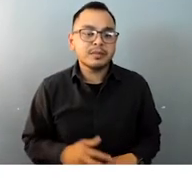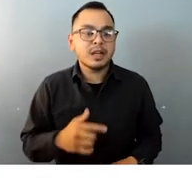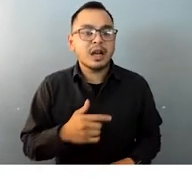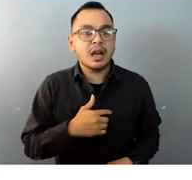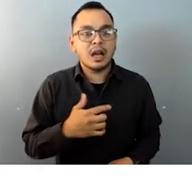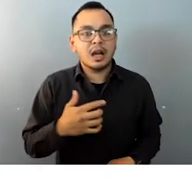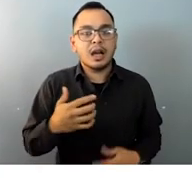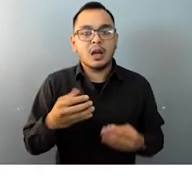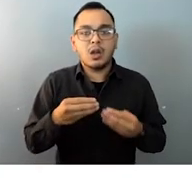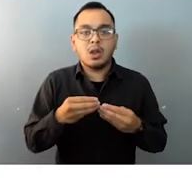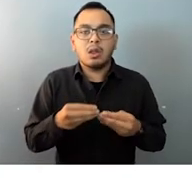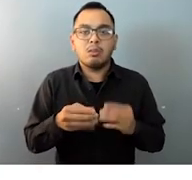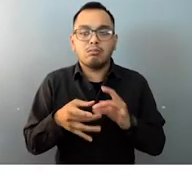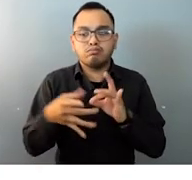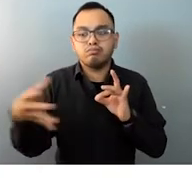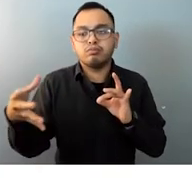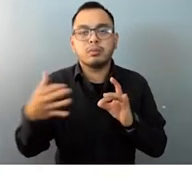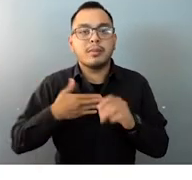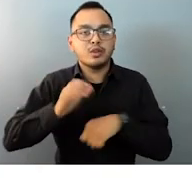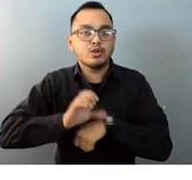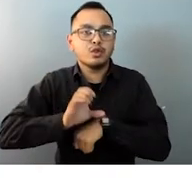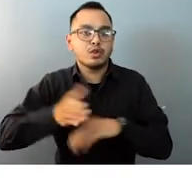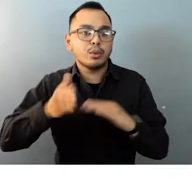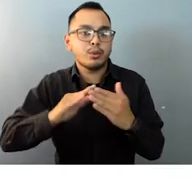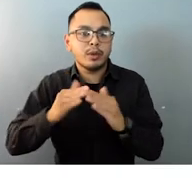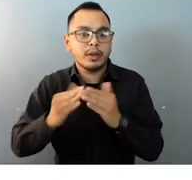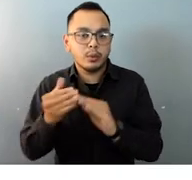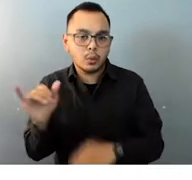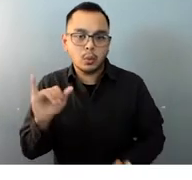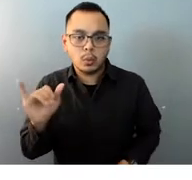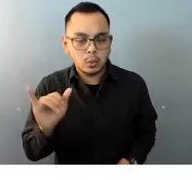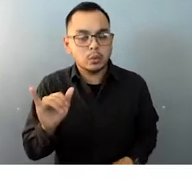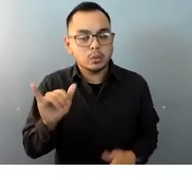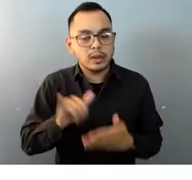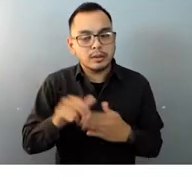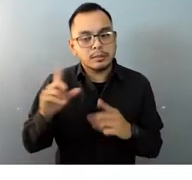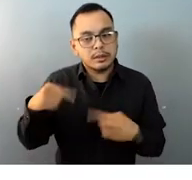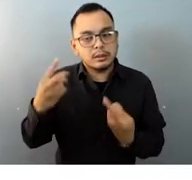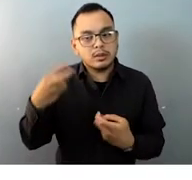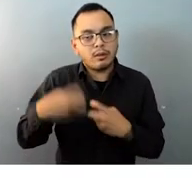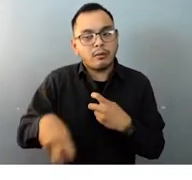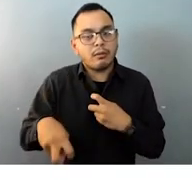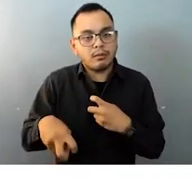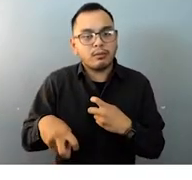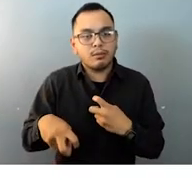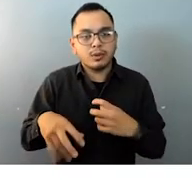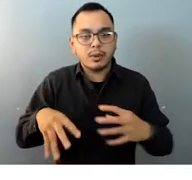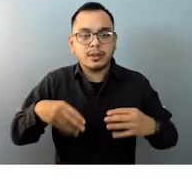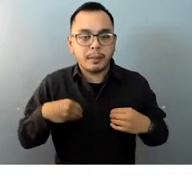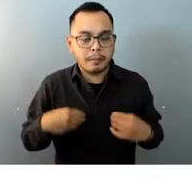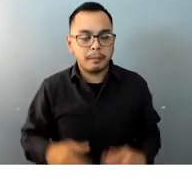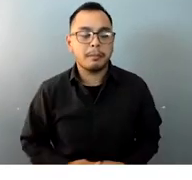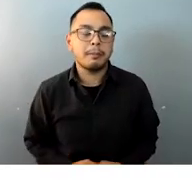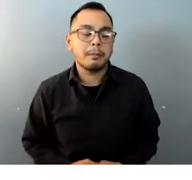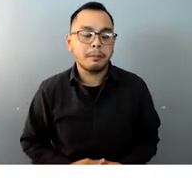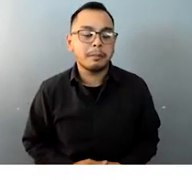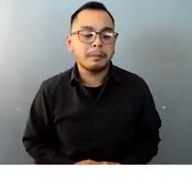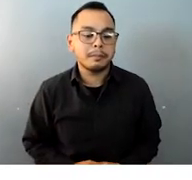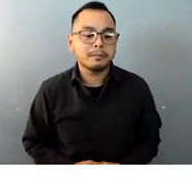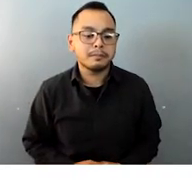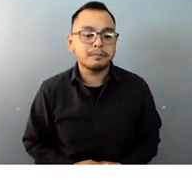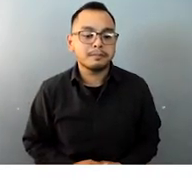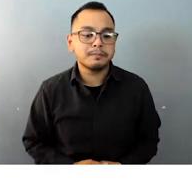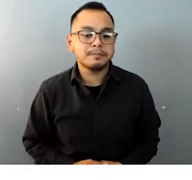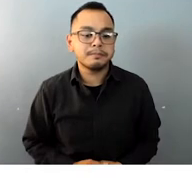such, and, losing my church community. That's been difficult for me to grapple with as